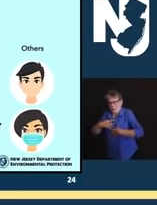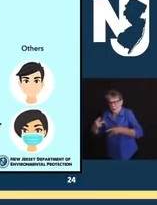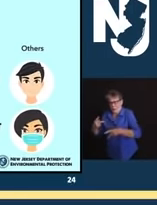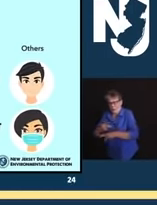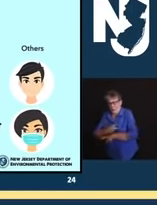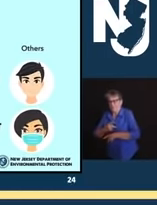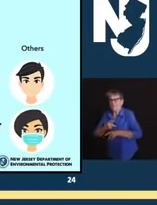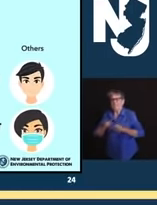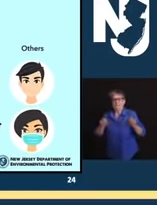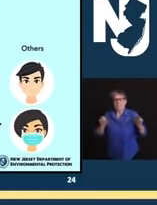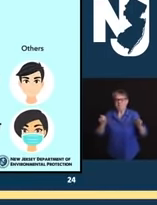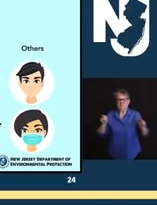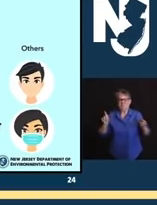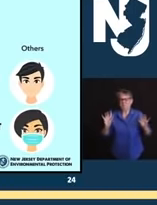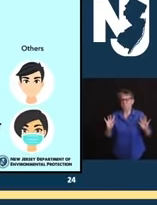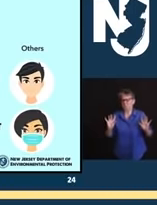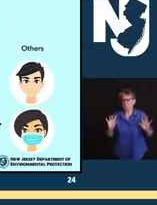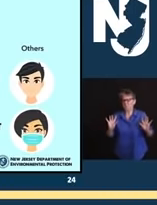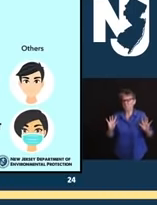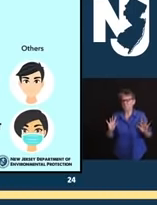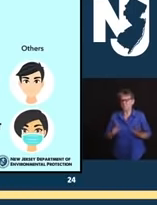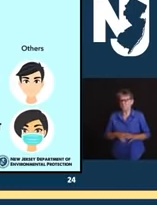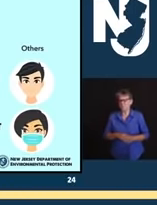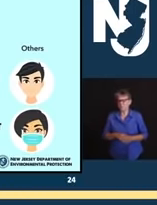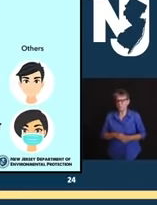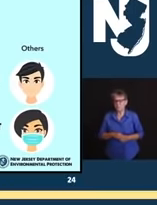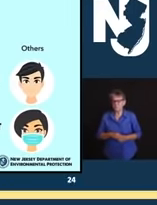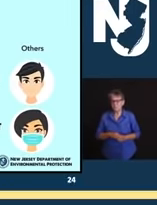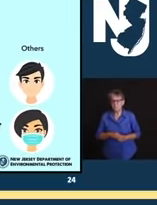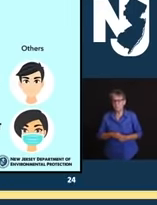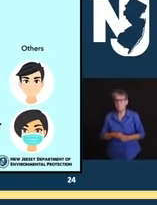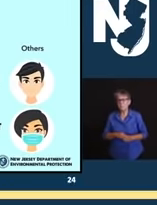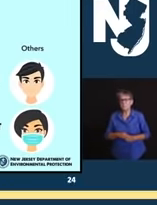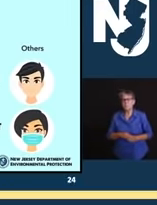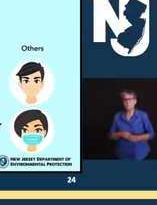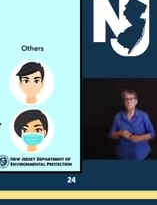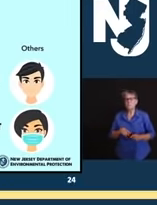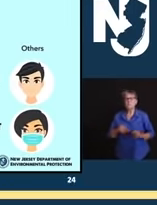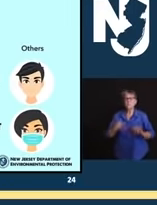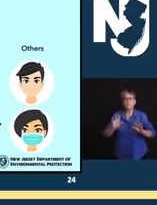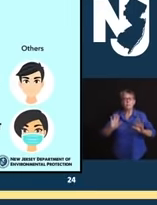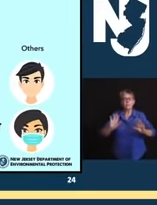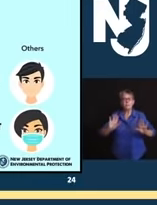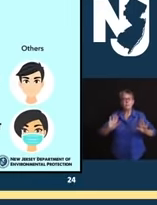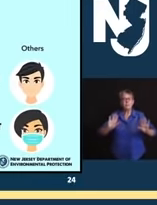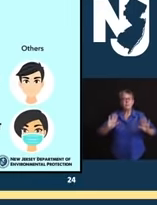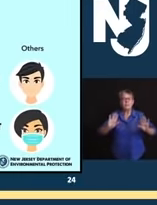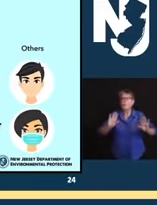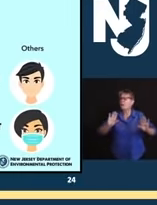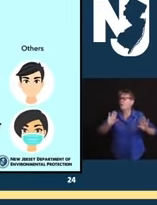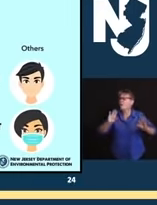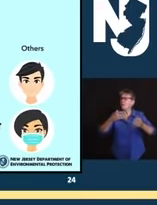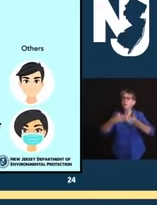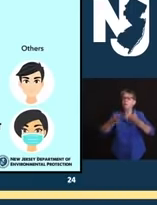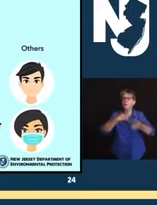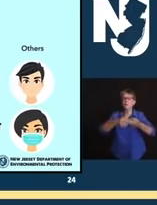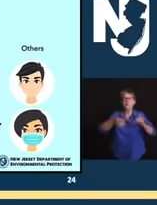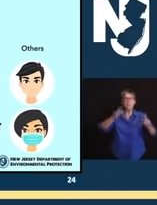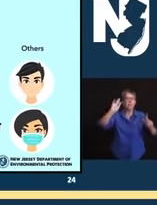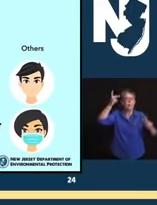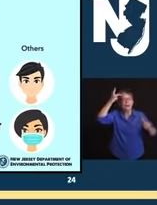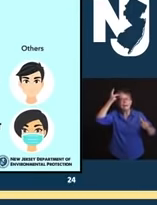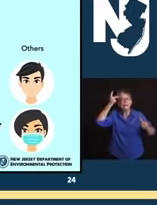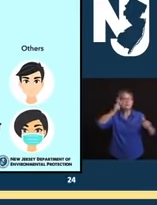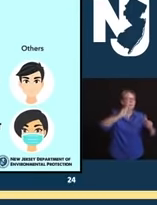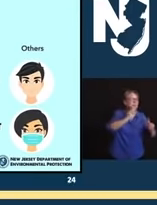condition. COVID-19 does not care one bit how you vote. It does care if you're not masked. It does care if you don't get